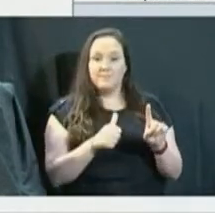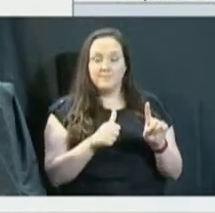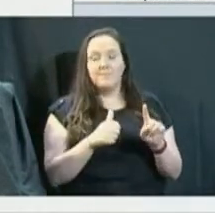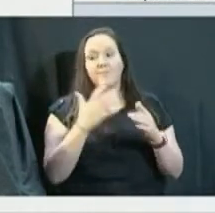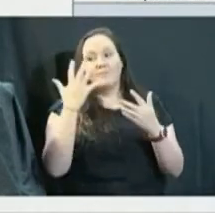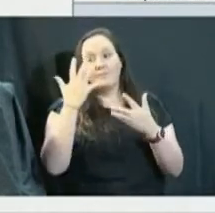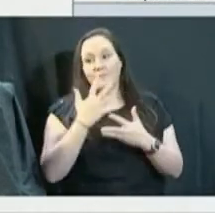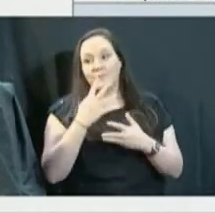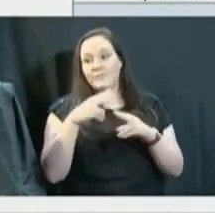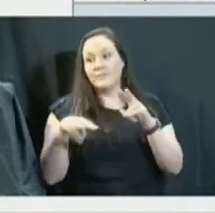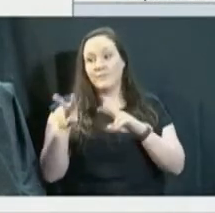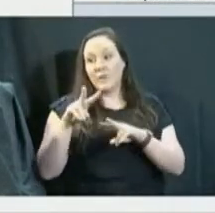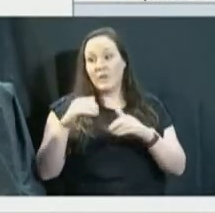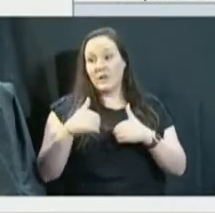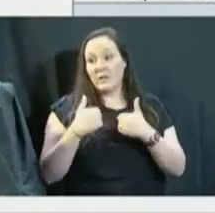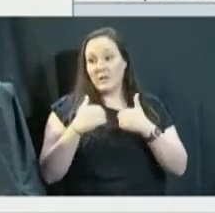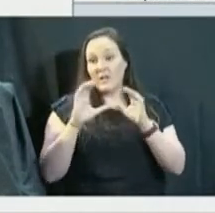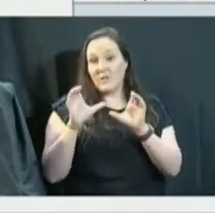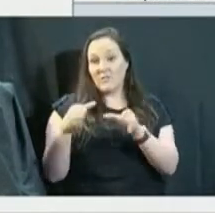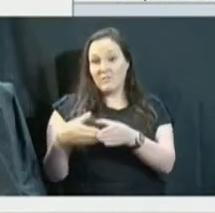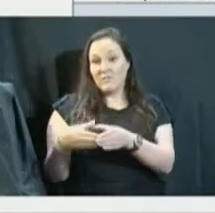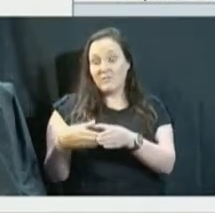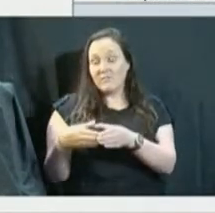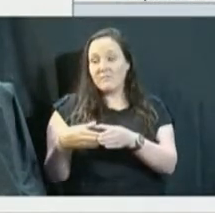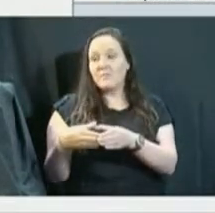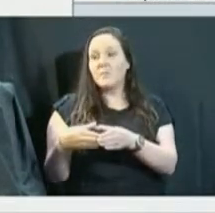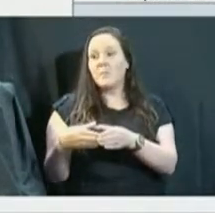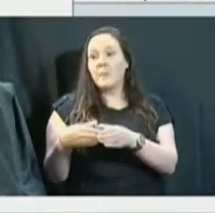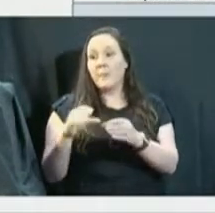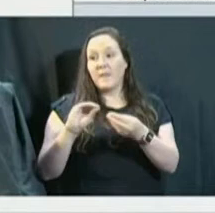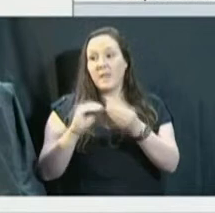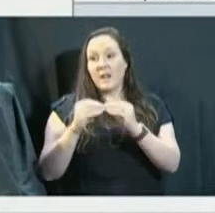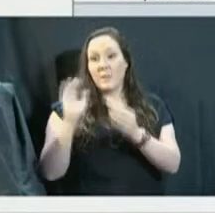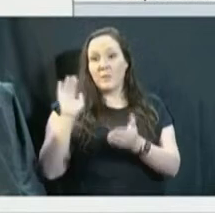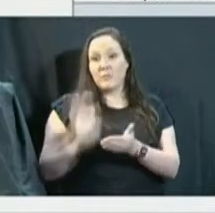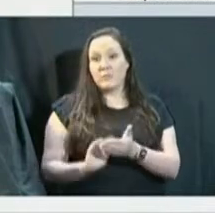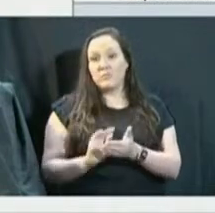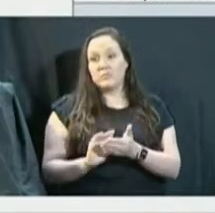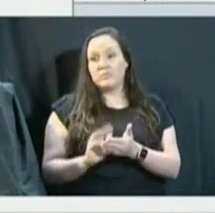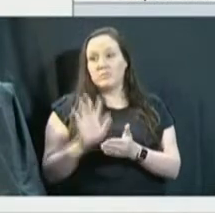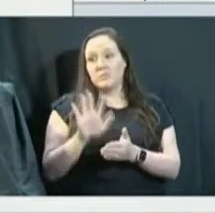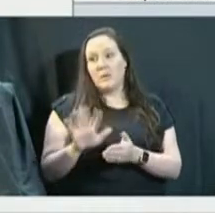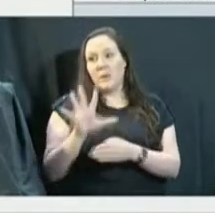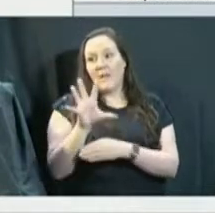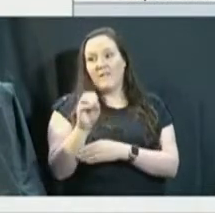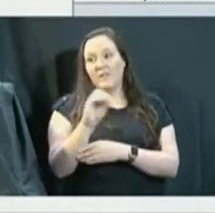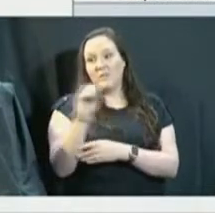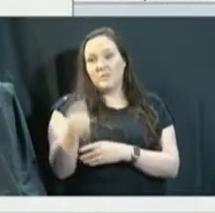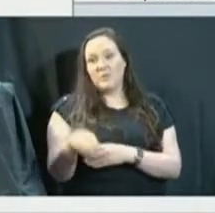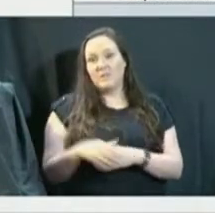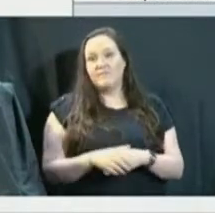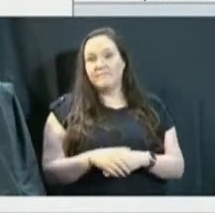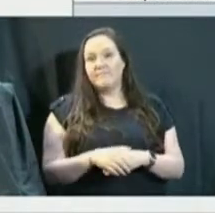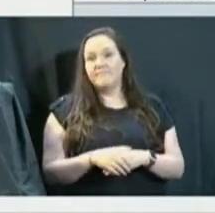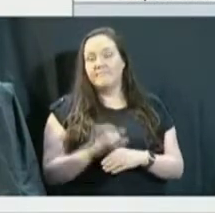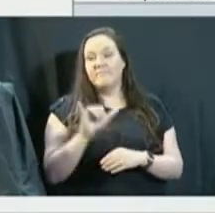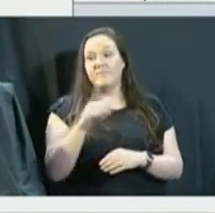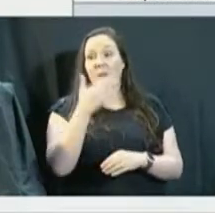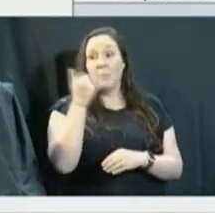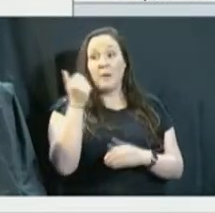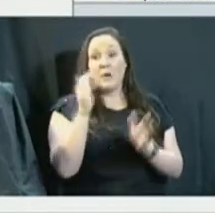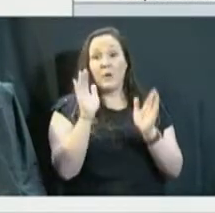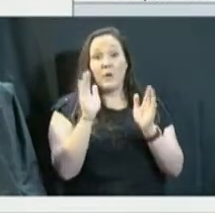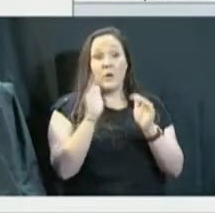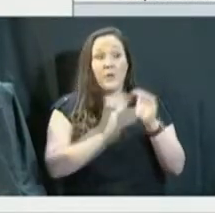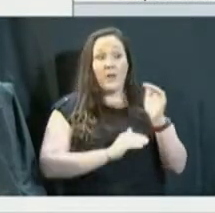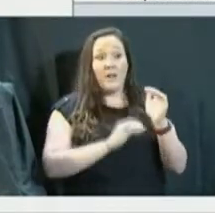as we look at our younger age groups, the number drops down quite a bit to about 50%, which is better than some places, but